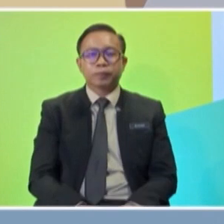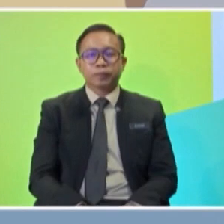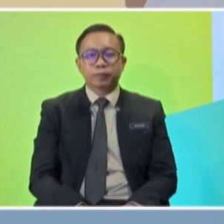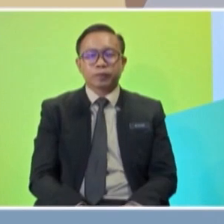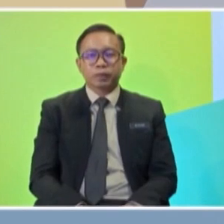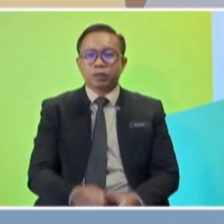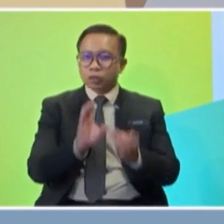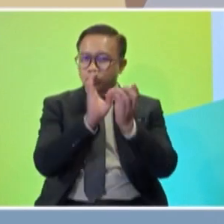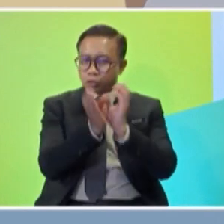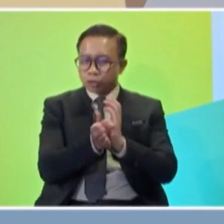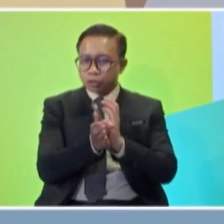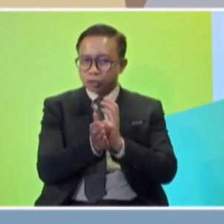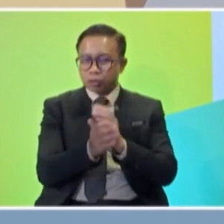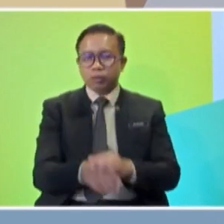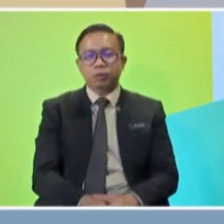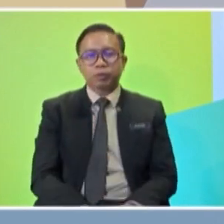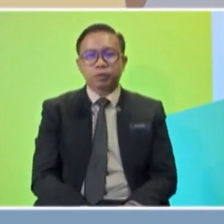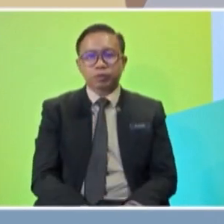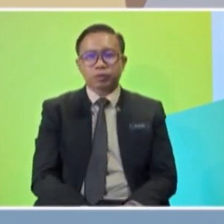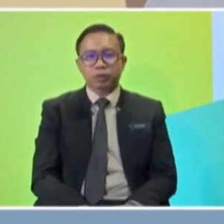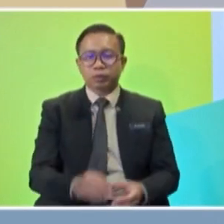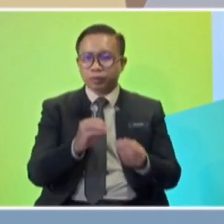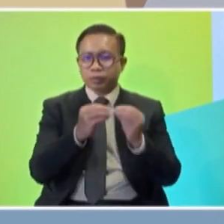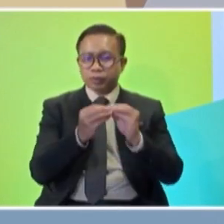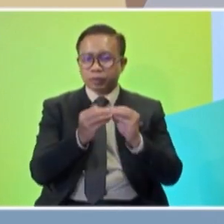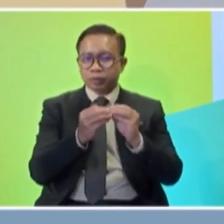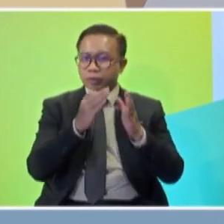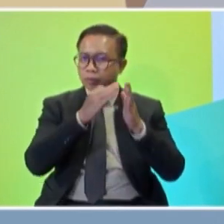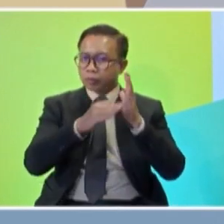First, we need to change mixed proper fraction.